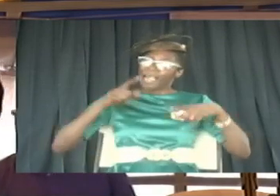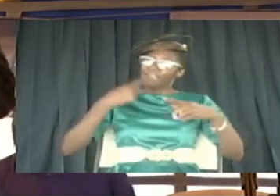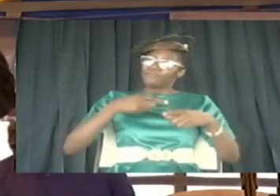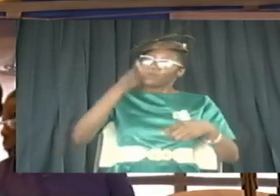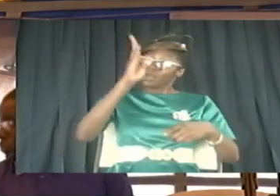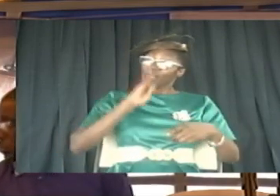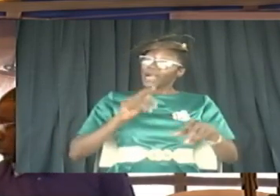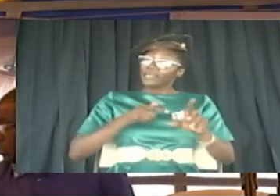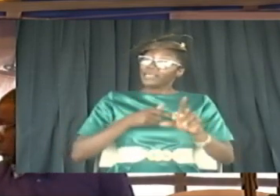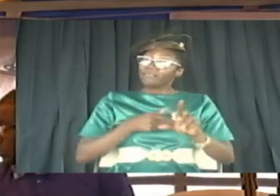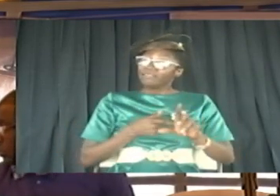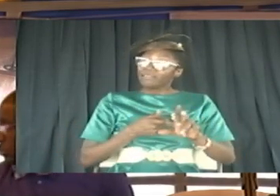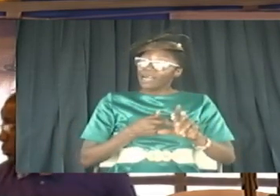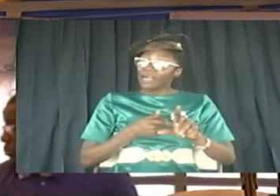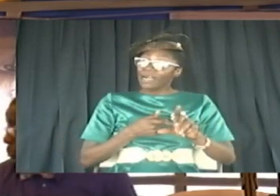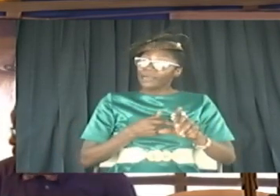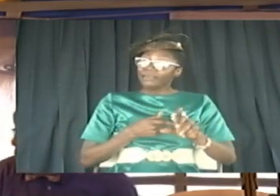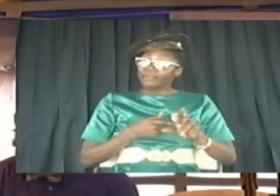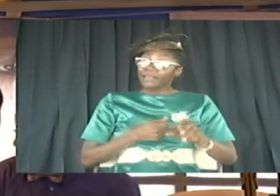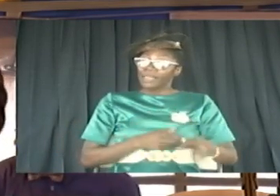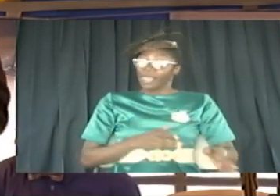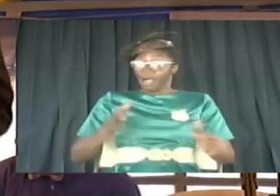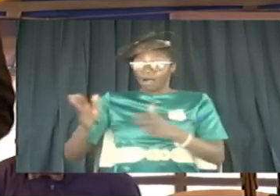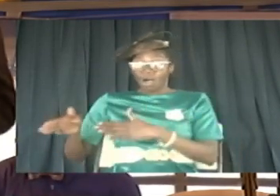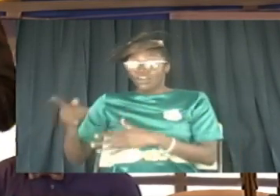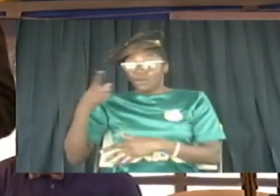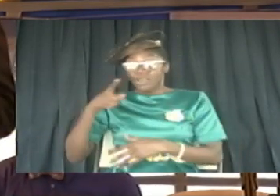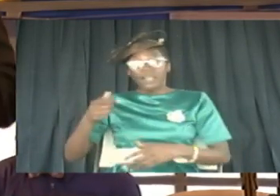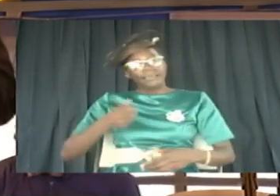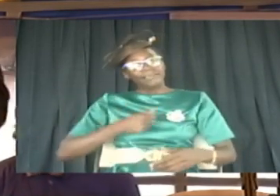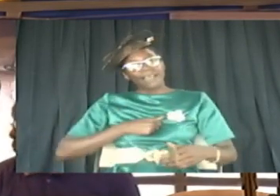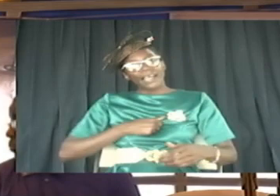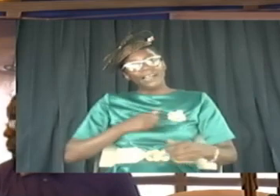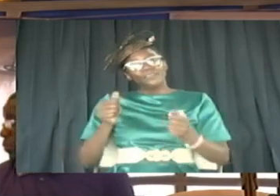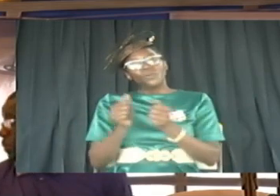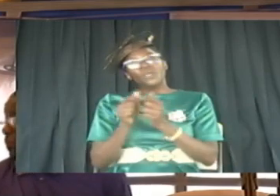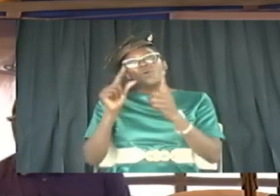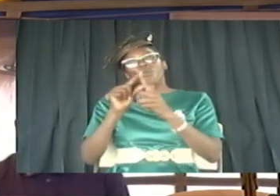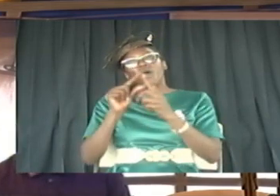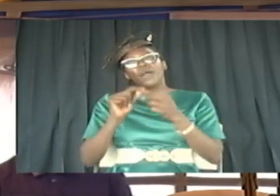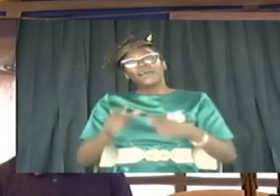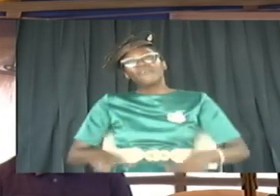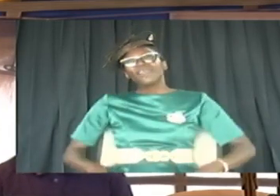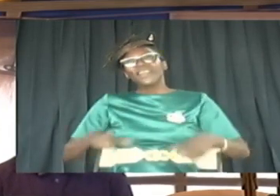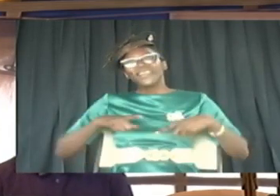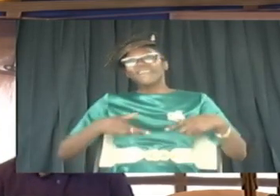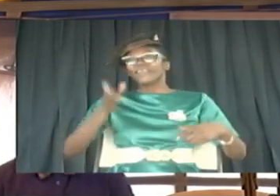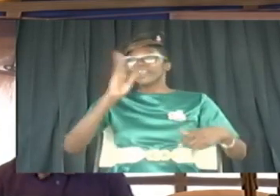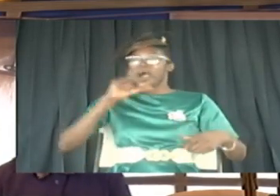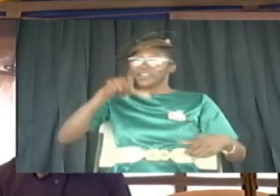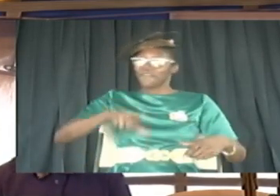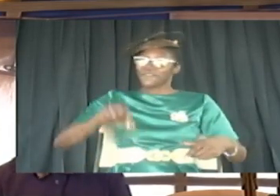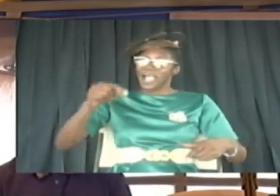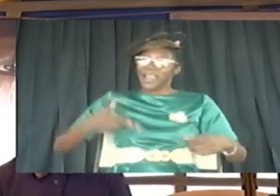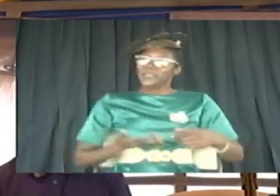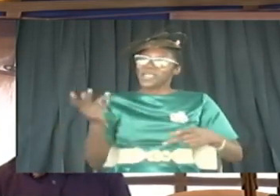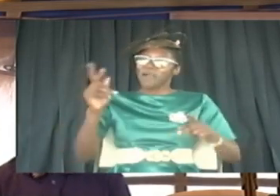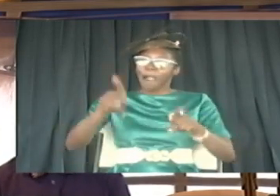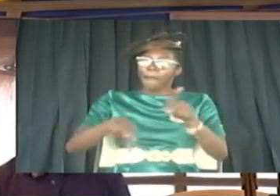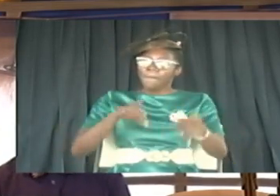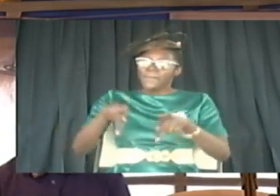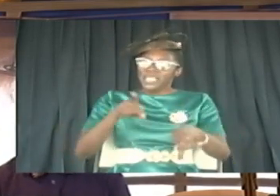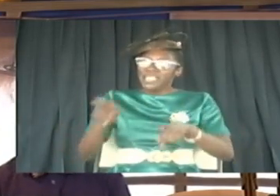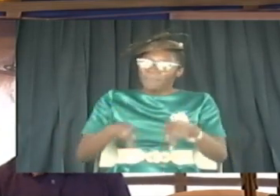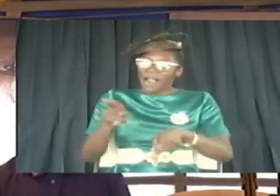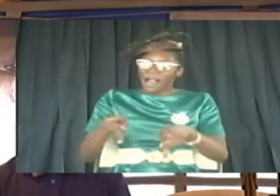start aligning ourselves with the word of the living God, we find that there are folks who takes it